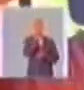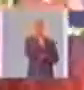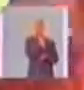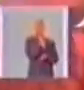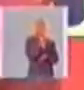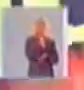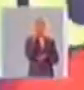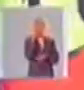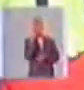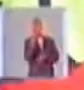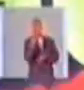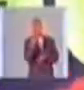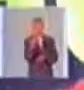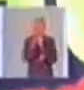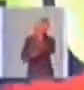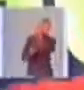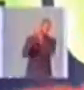se ye hwade a